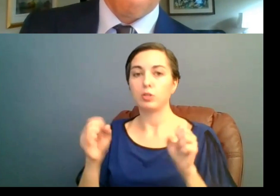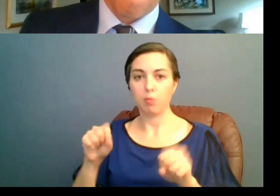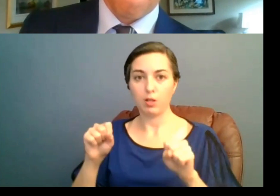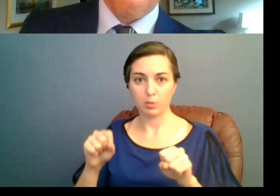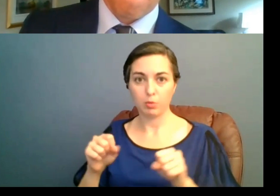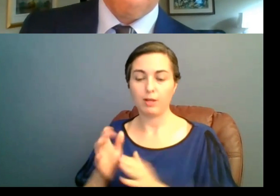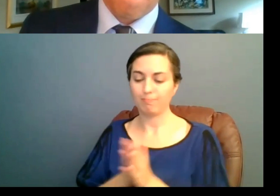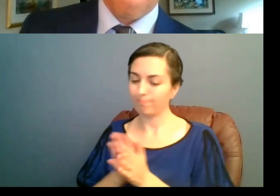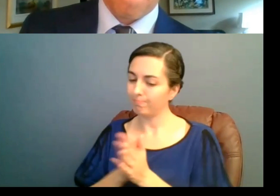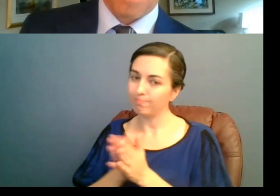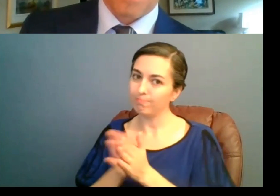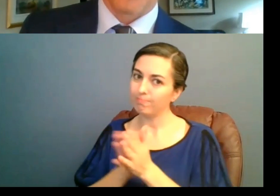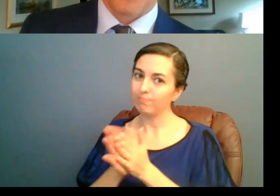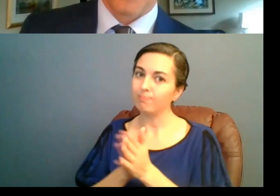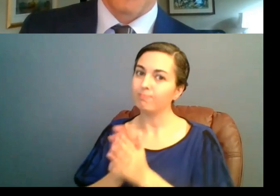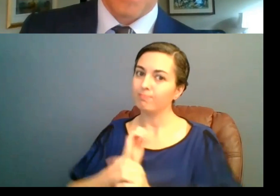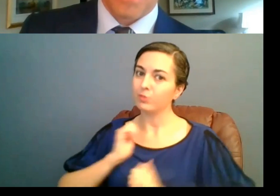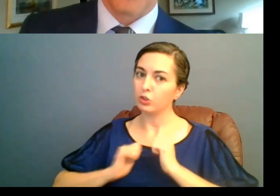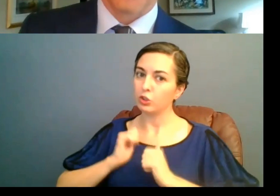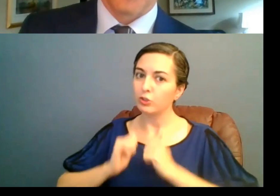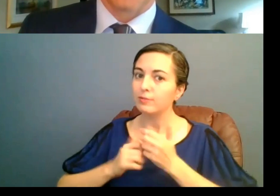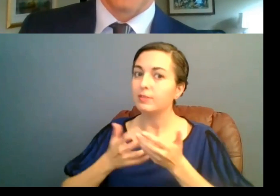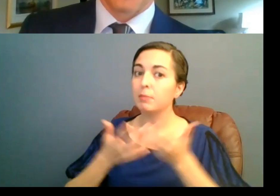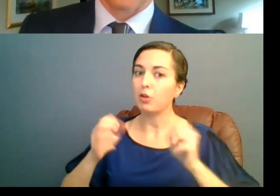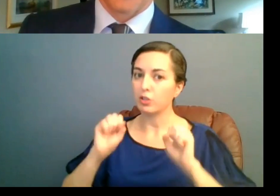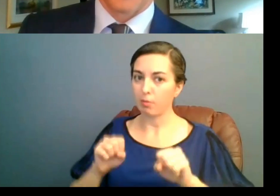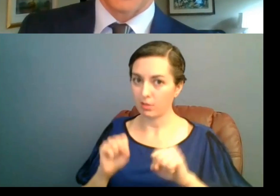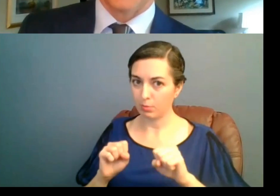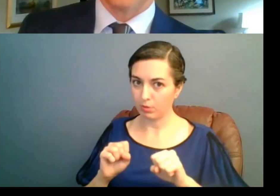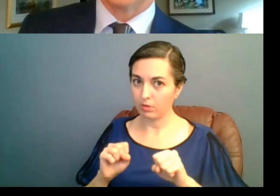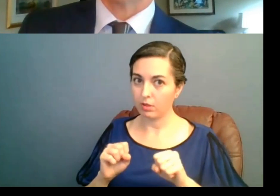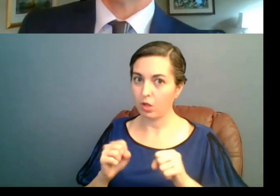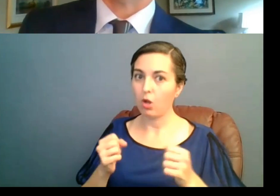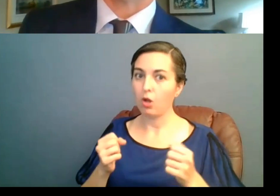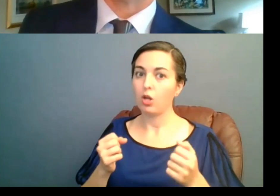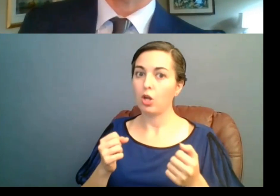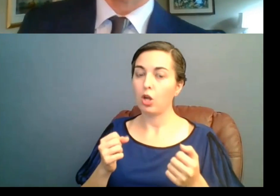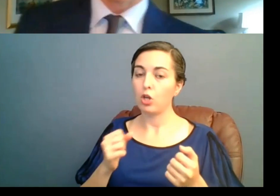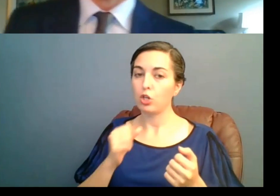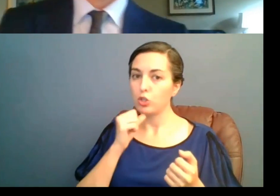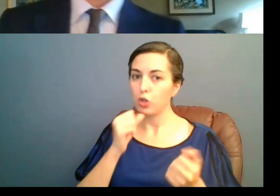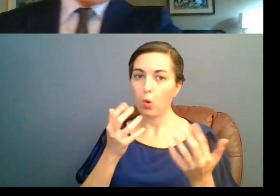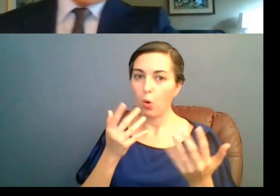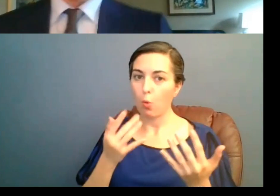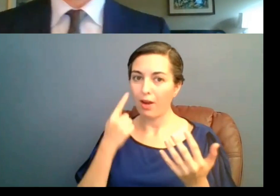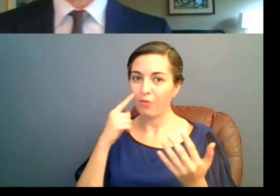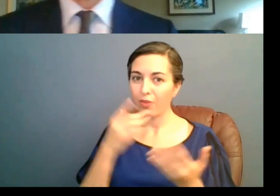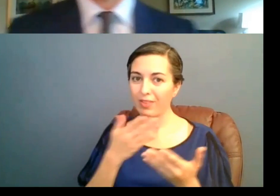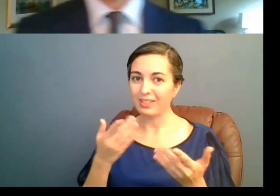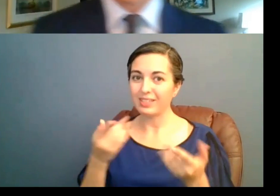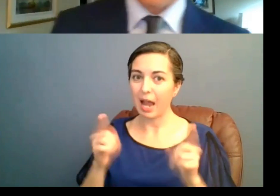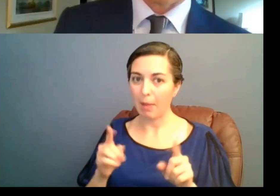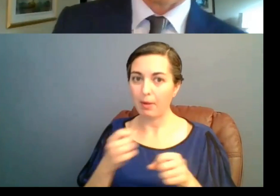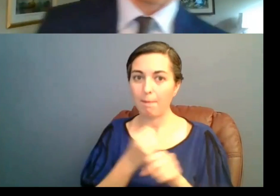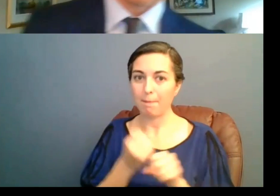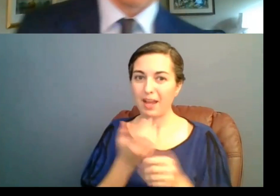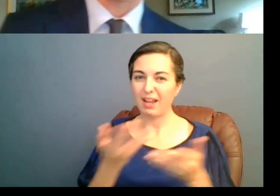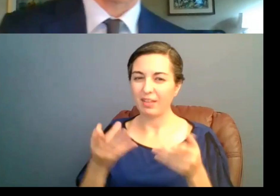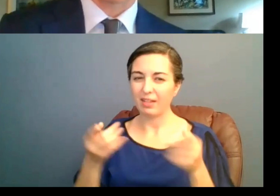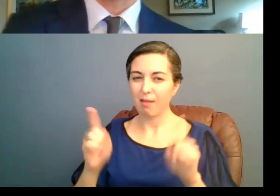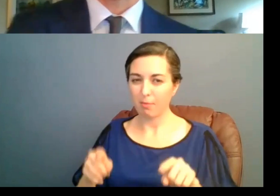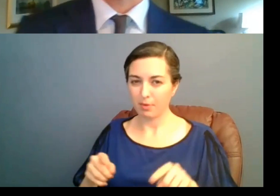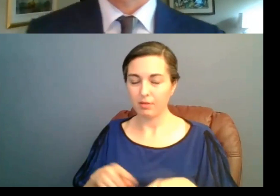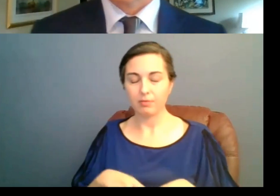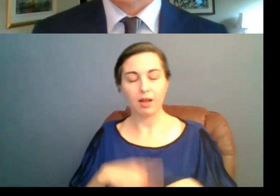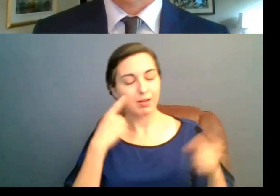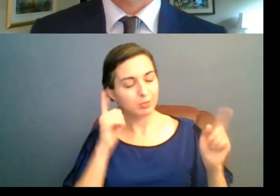go-getter as possible and making things happen rather than waiting for things to happen to you. I love it. And yeah, I want to go ahead, Ms. I was just going to piggyback off of